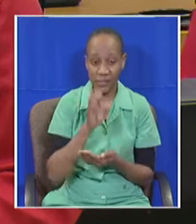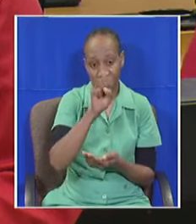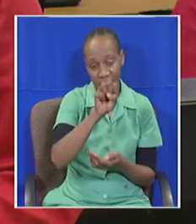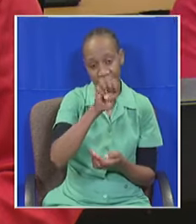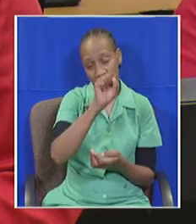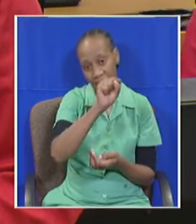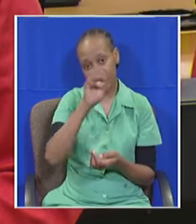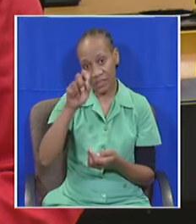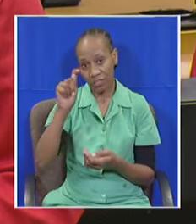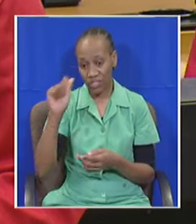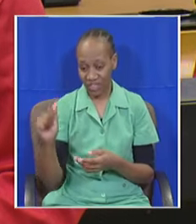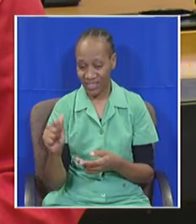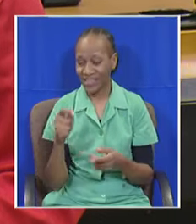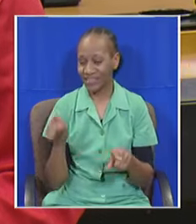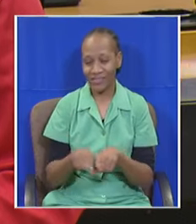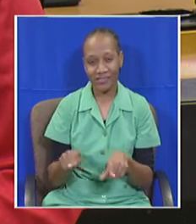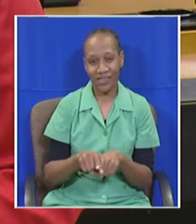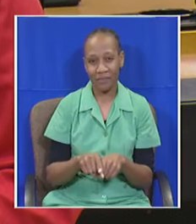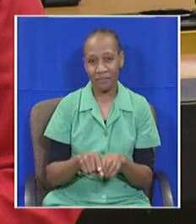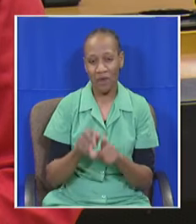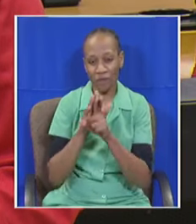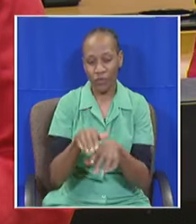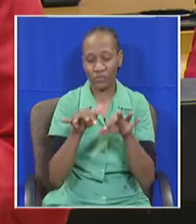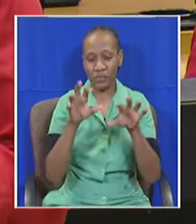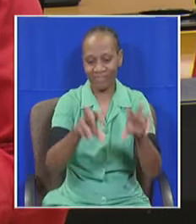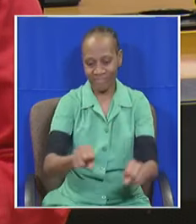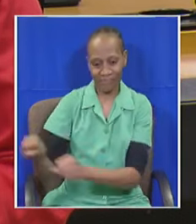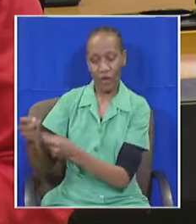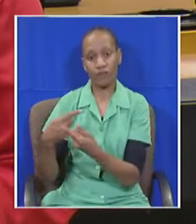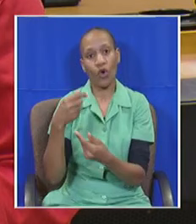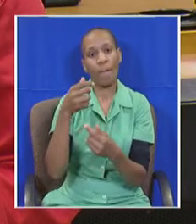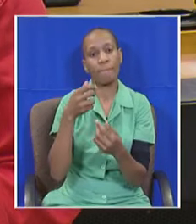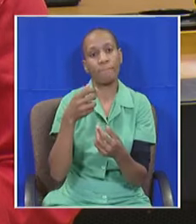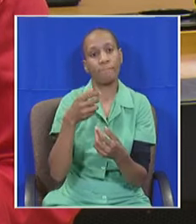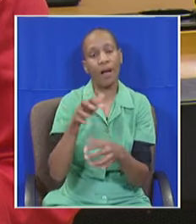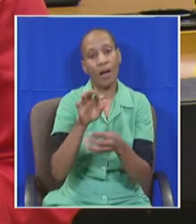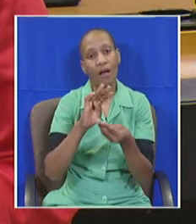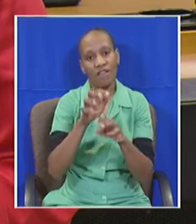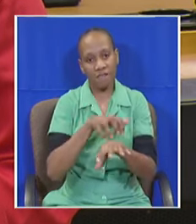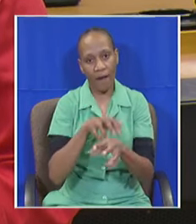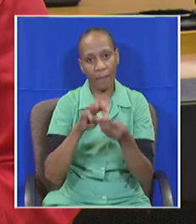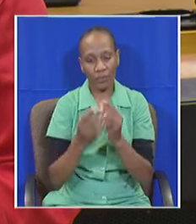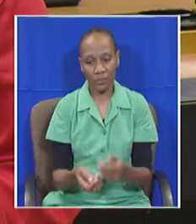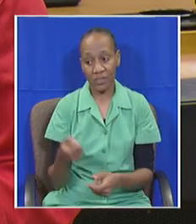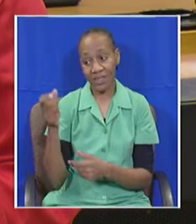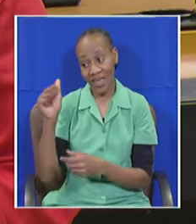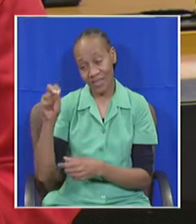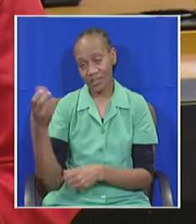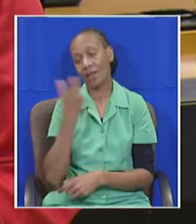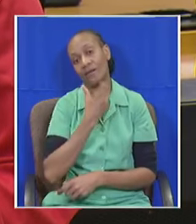legal mechanism for evicting people from the land, the ANC laughed at us. The truth of the matter